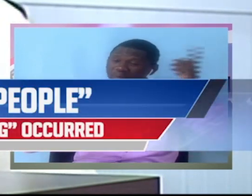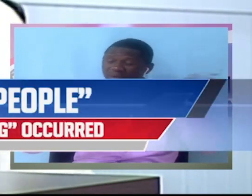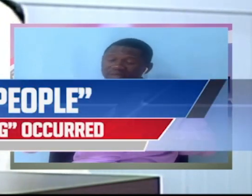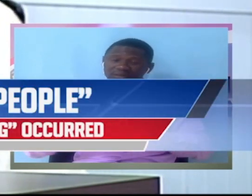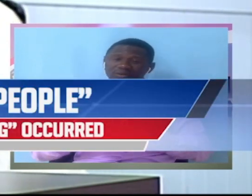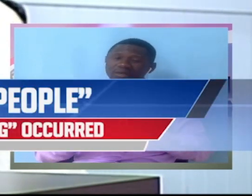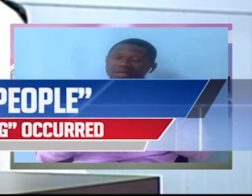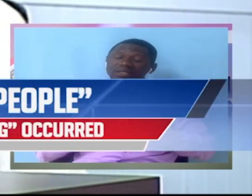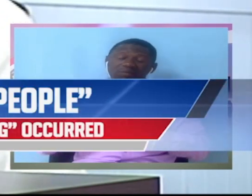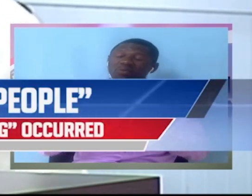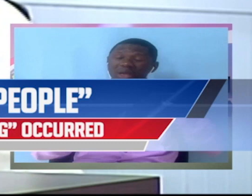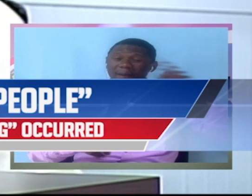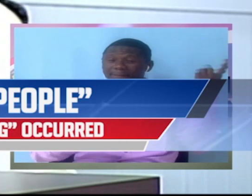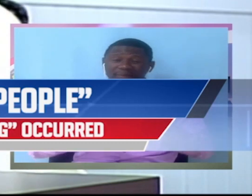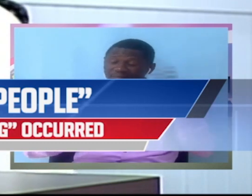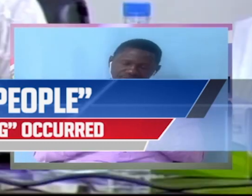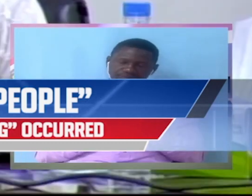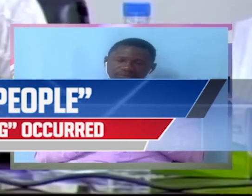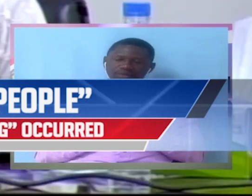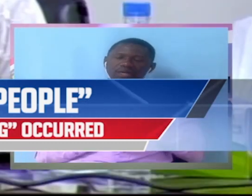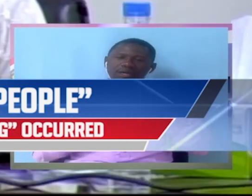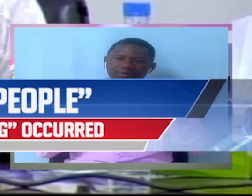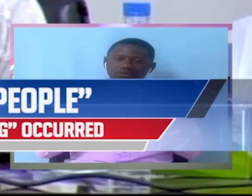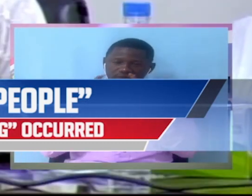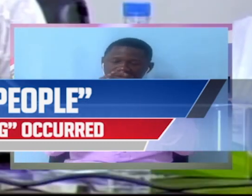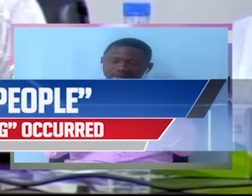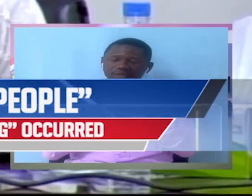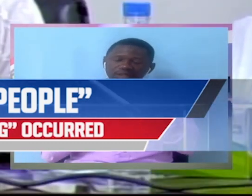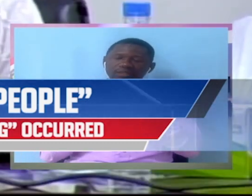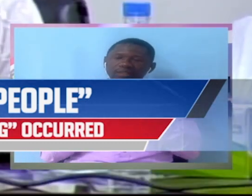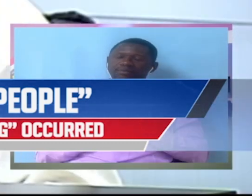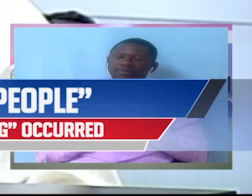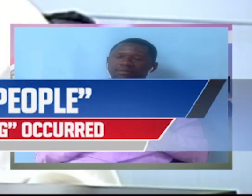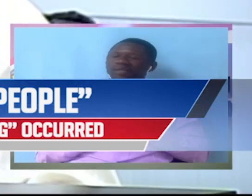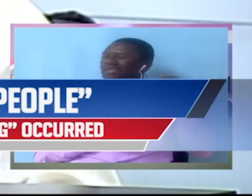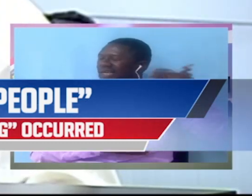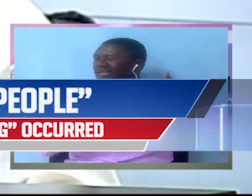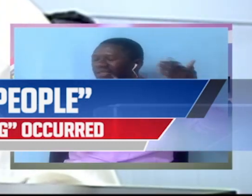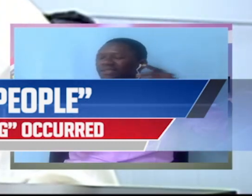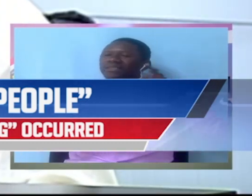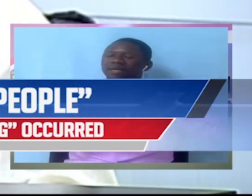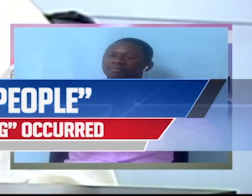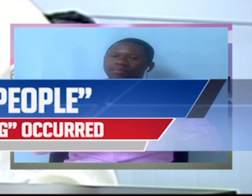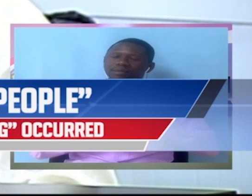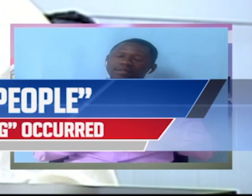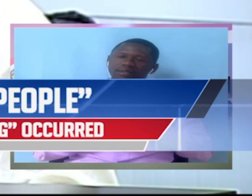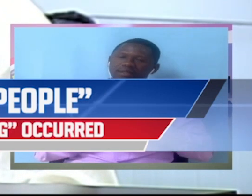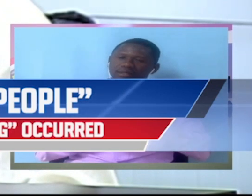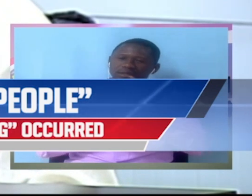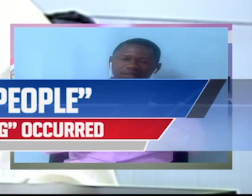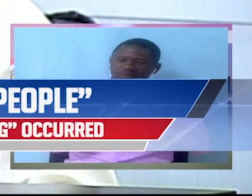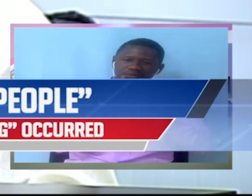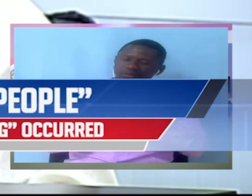When you are beaten with anger, you just hit. Gajaga said in those days, whenever they established a panel to investigate